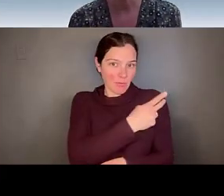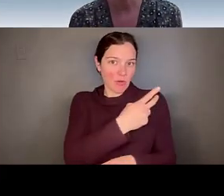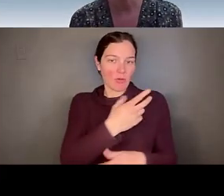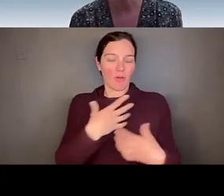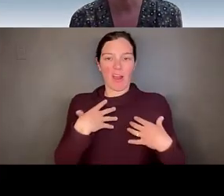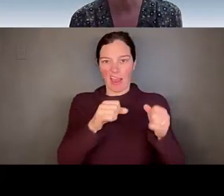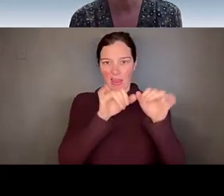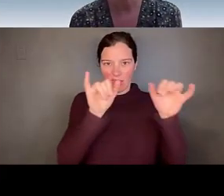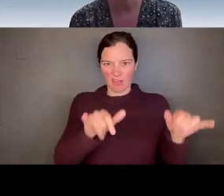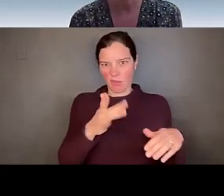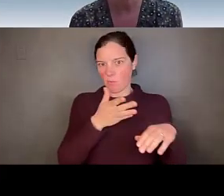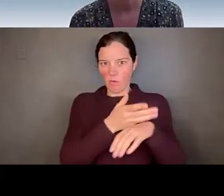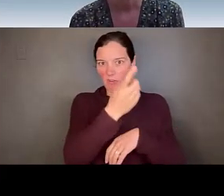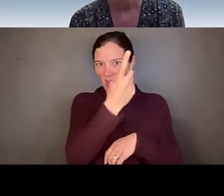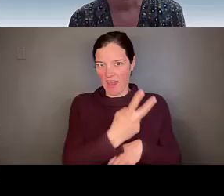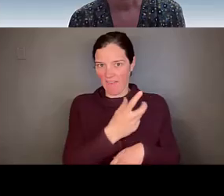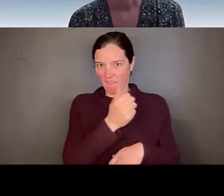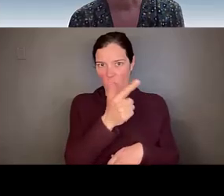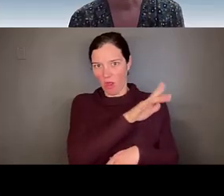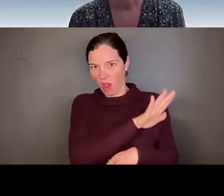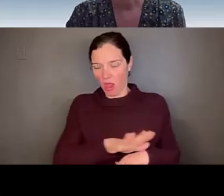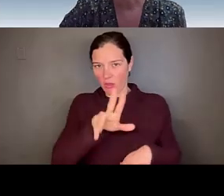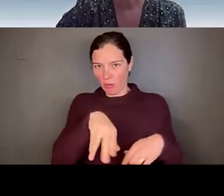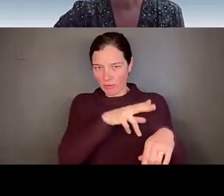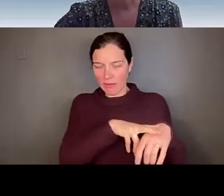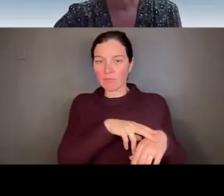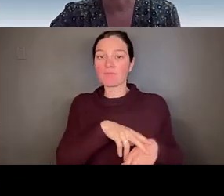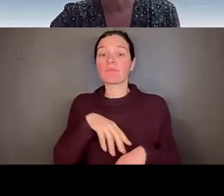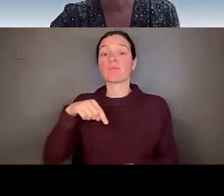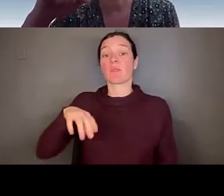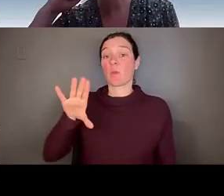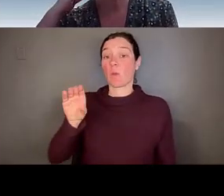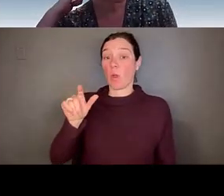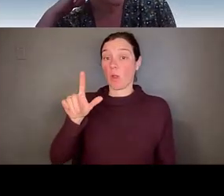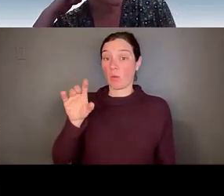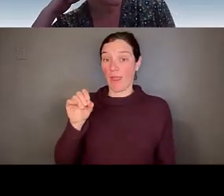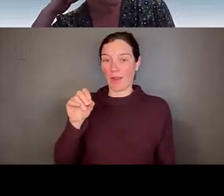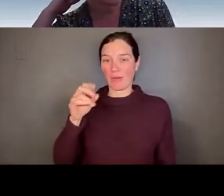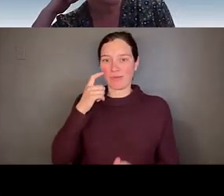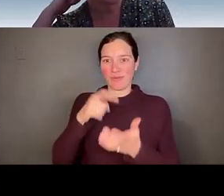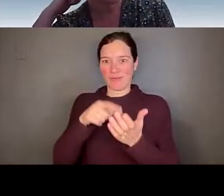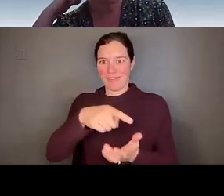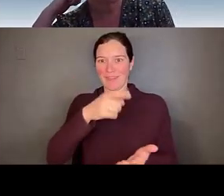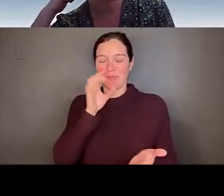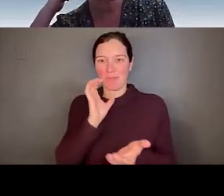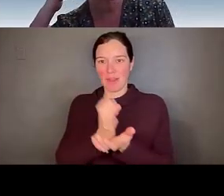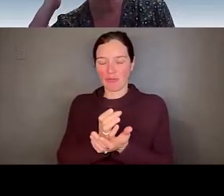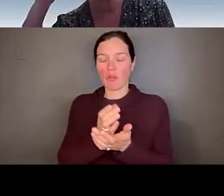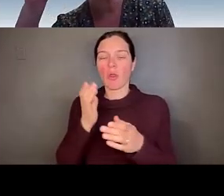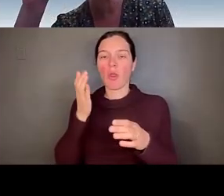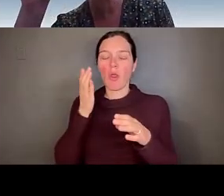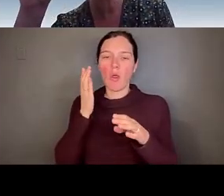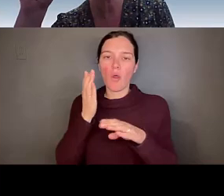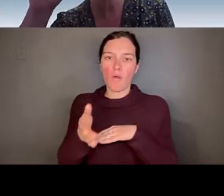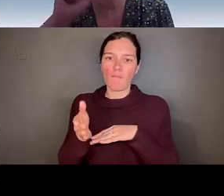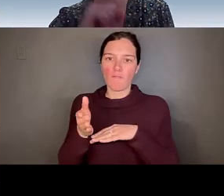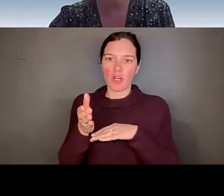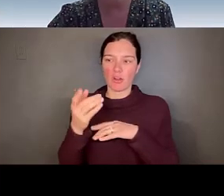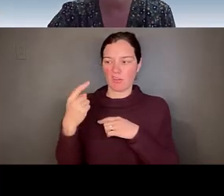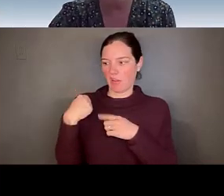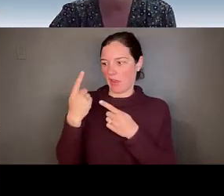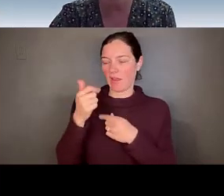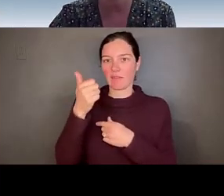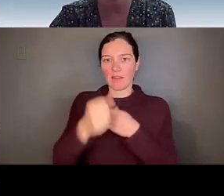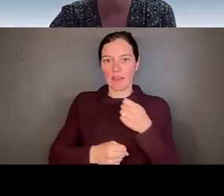over half of all physicians nationally. In Colorado, you can see on this graphic, over the last